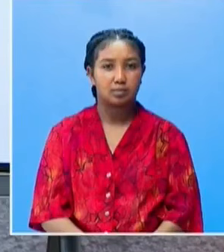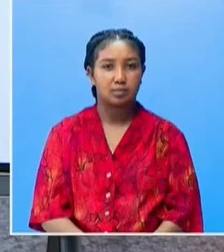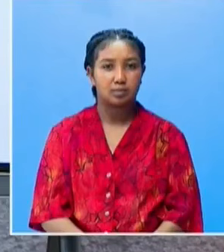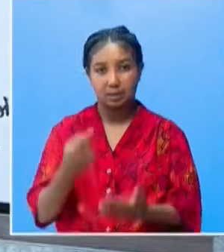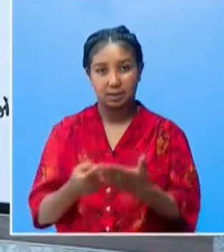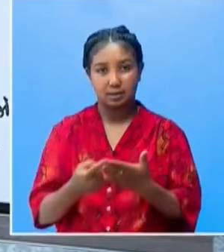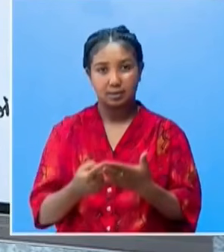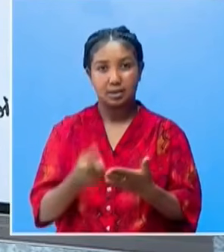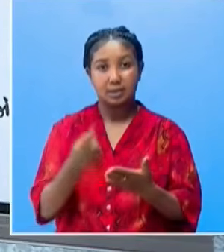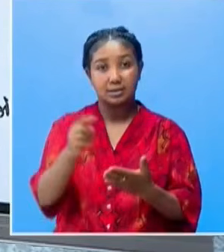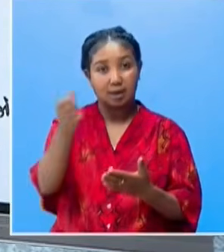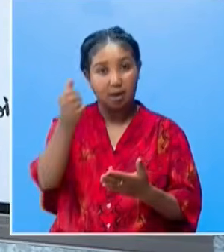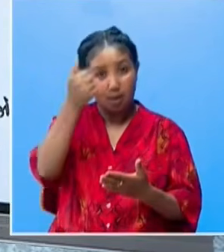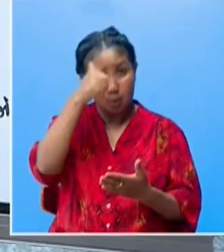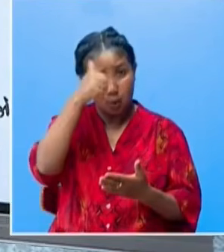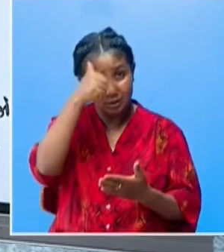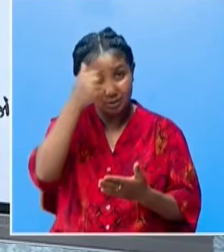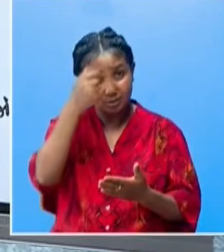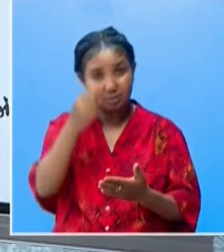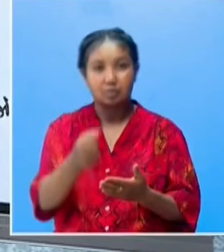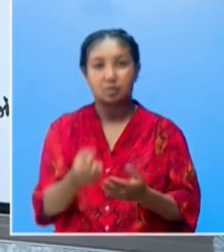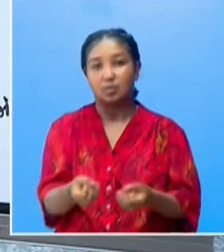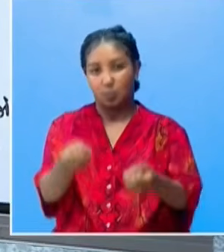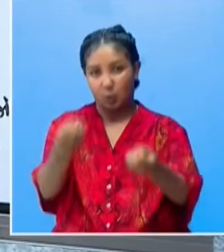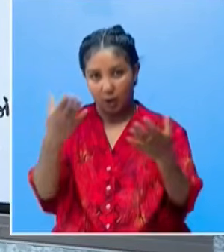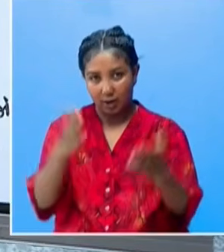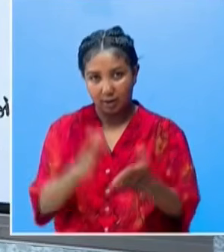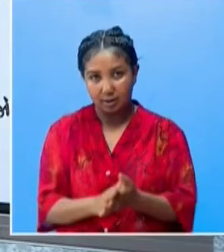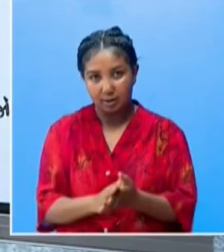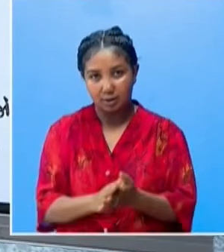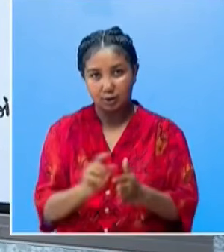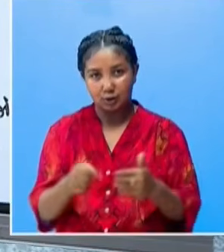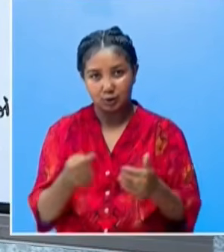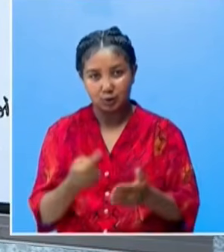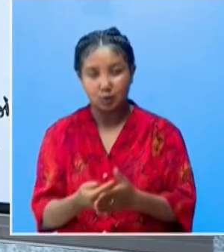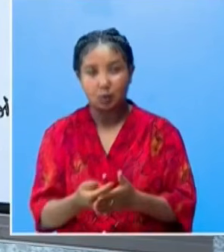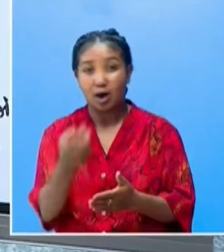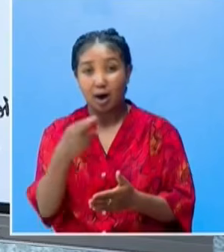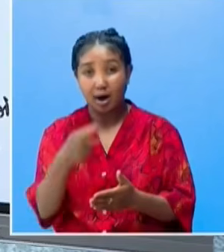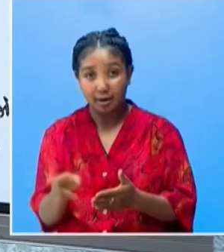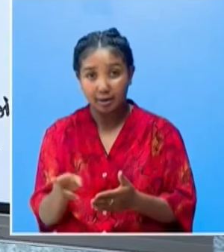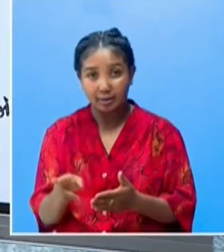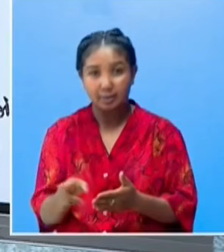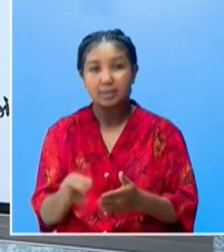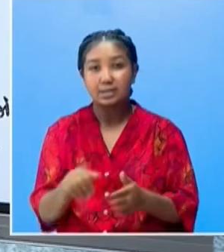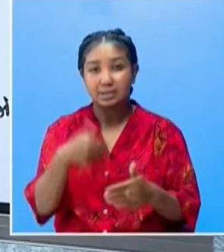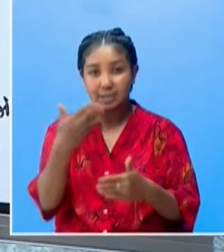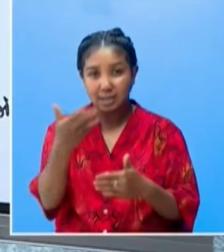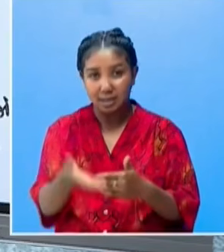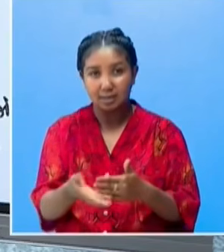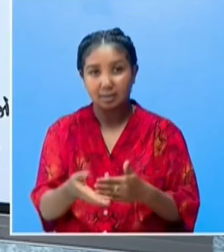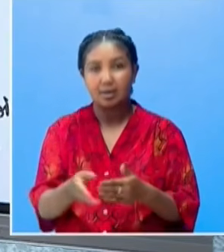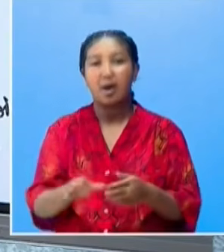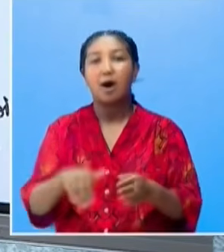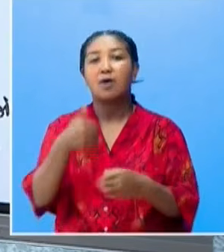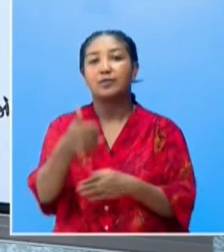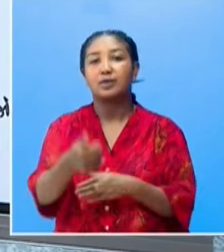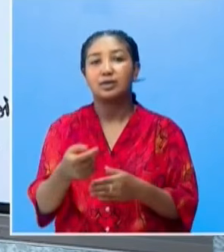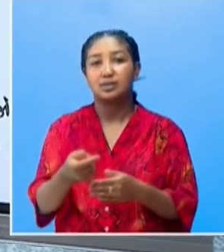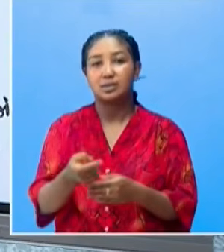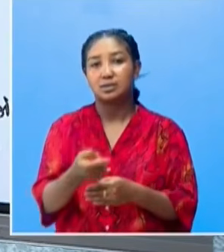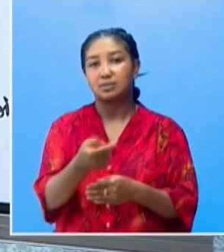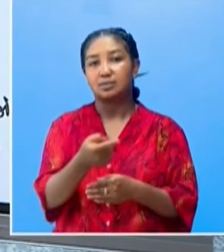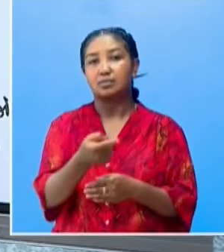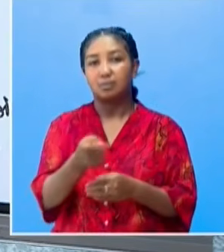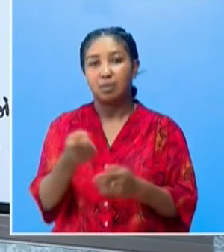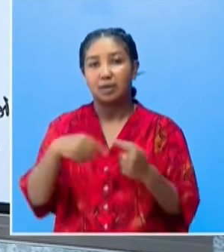Look at this. The boys, plural subject, so are, then what comes after this auxiliary